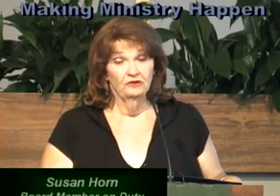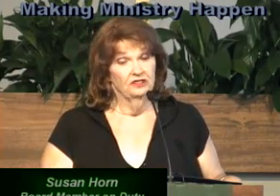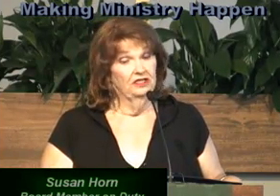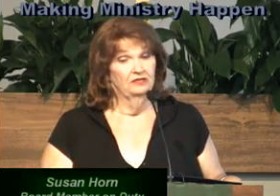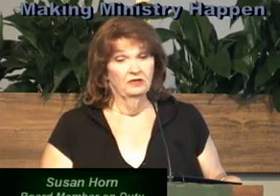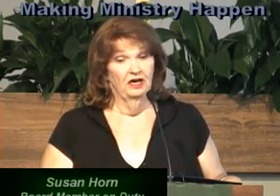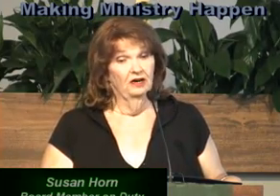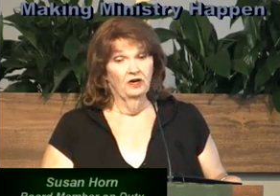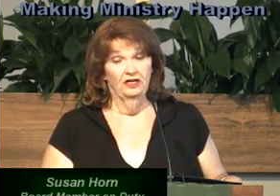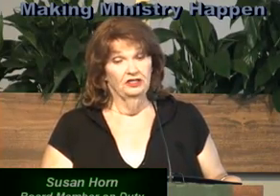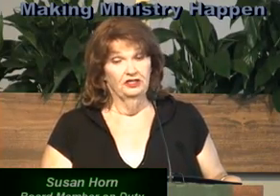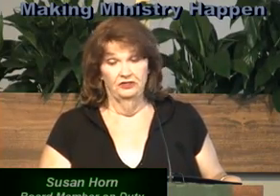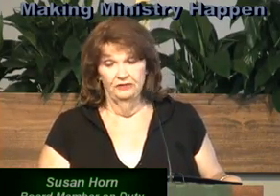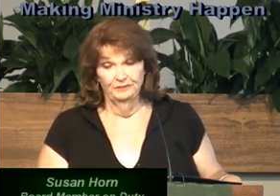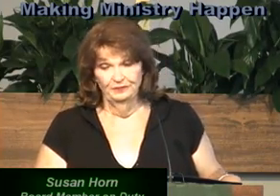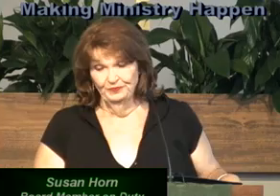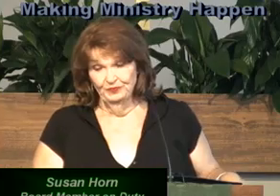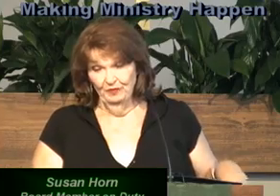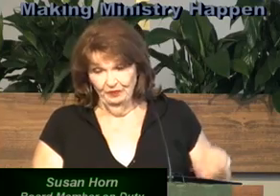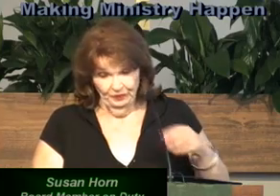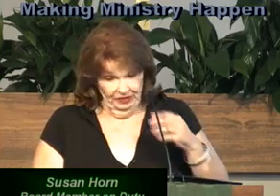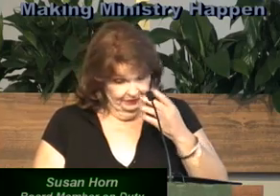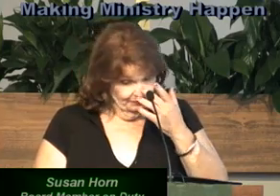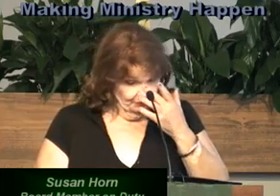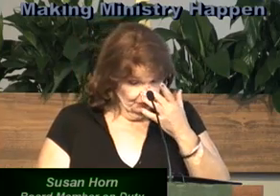shoes, folks. These were not walking shoes.